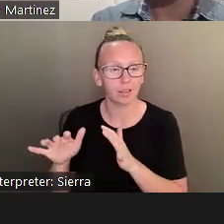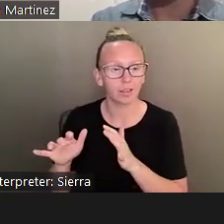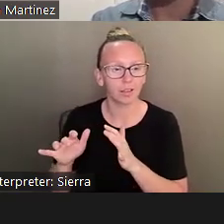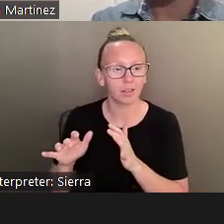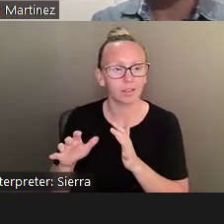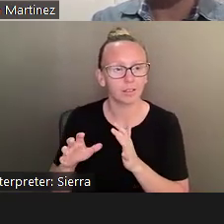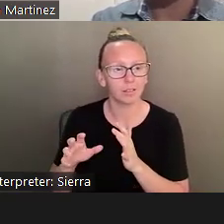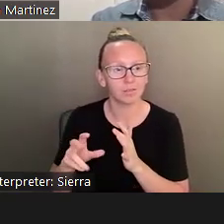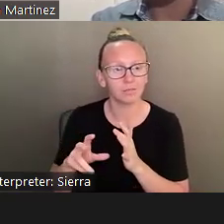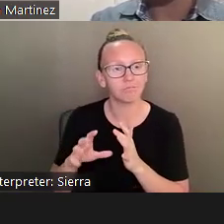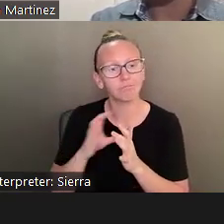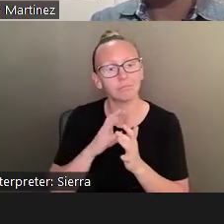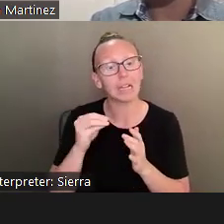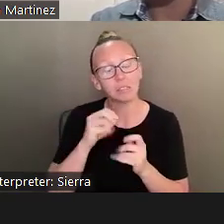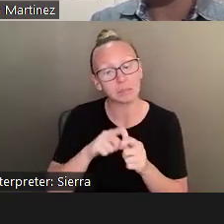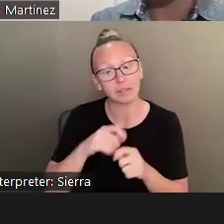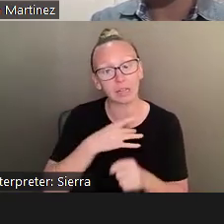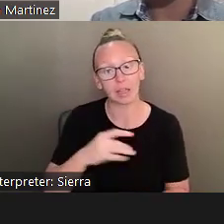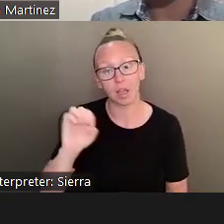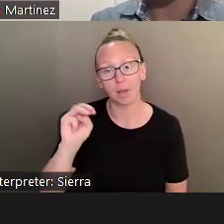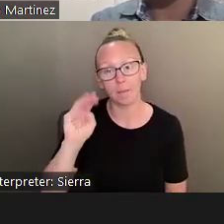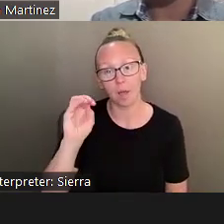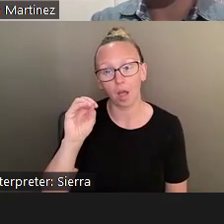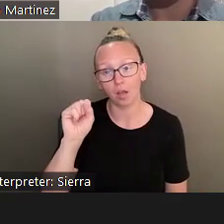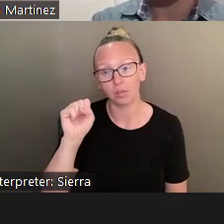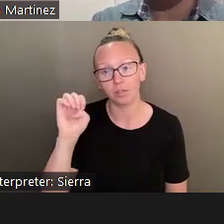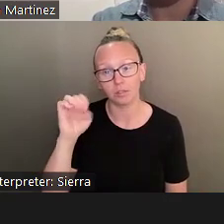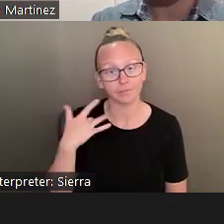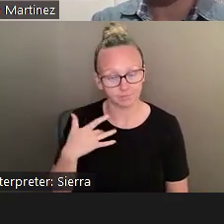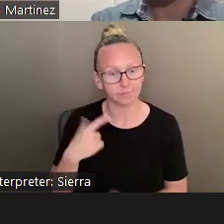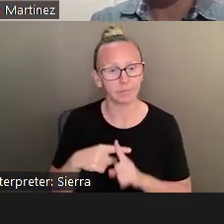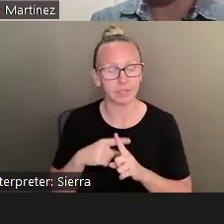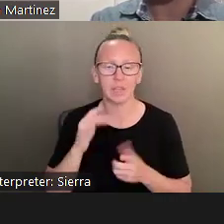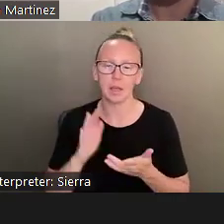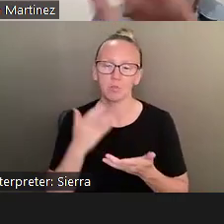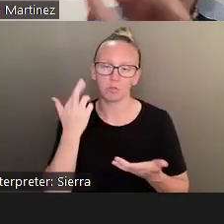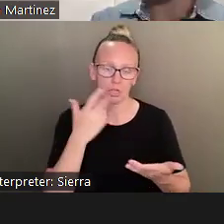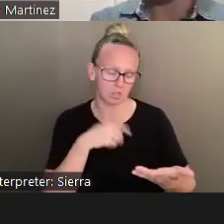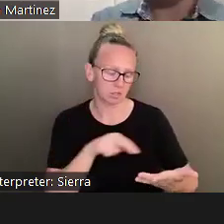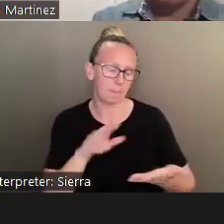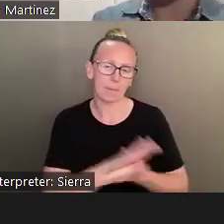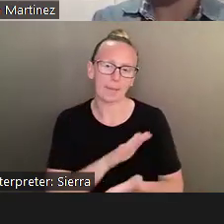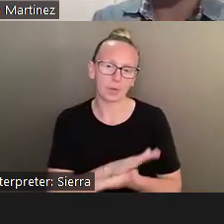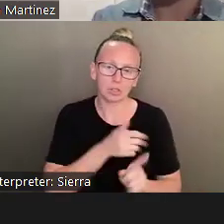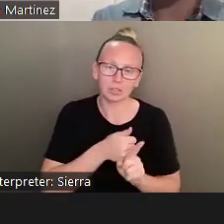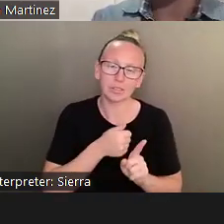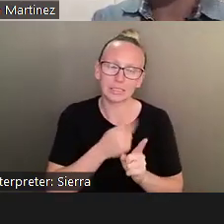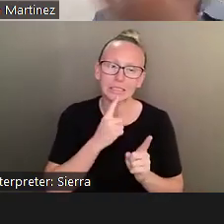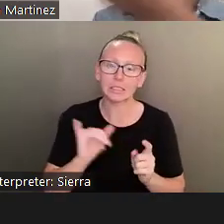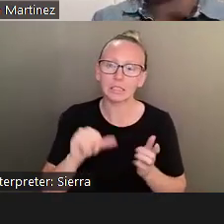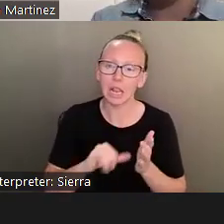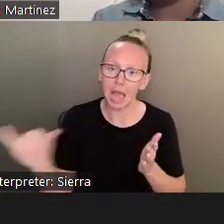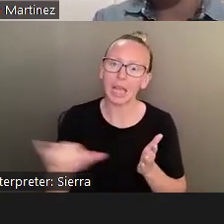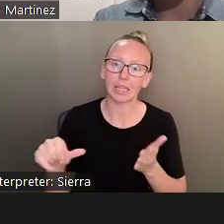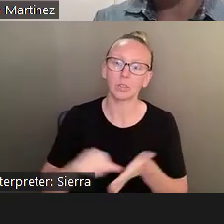and thinking about the surface of paper as a sculptural or tactile problem more